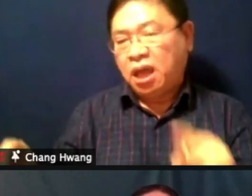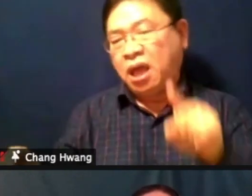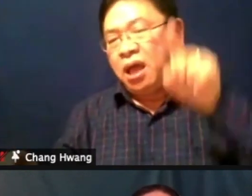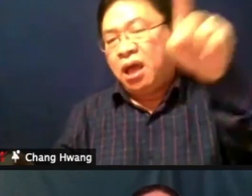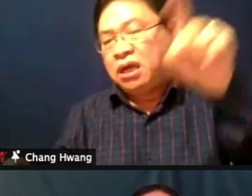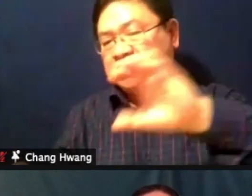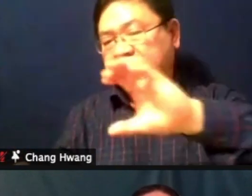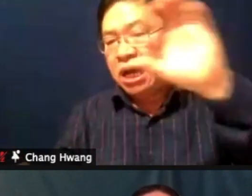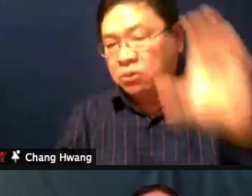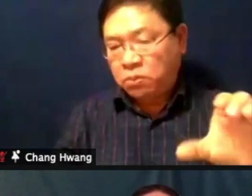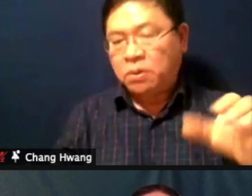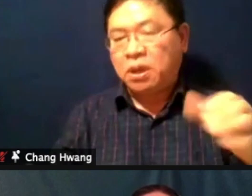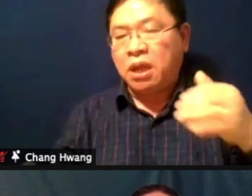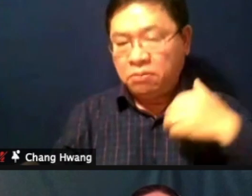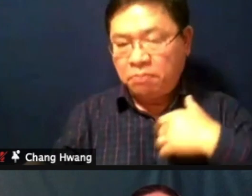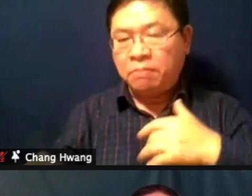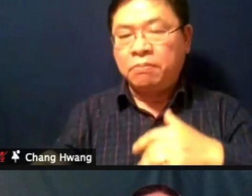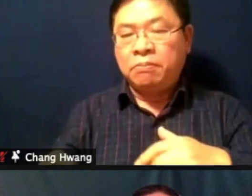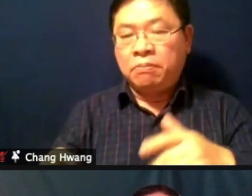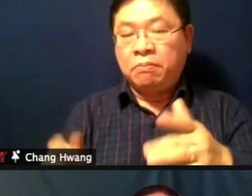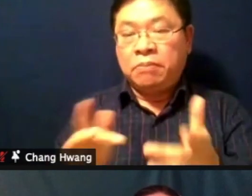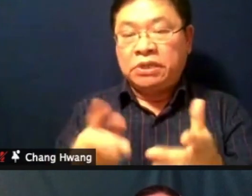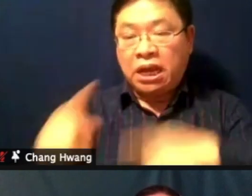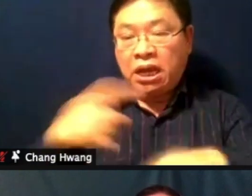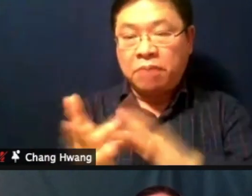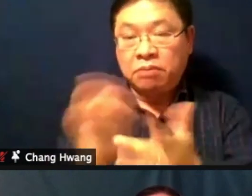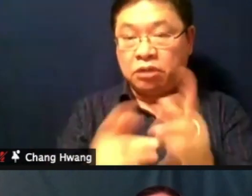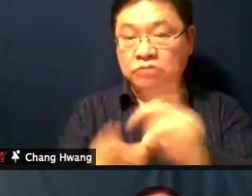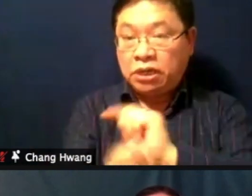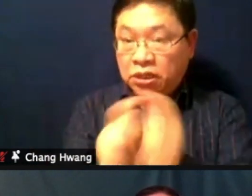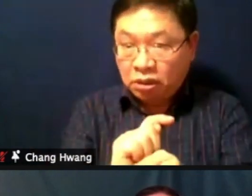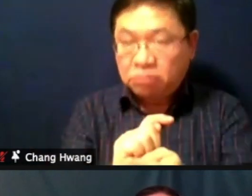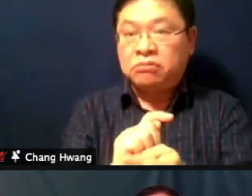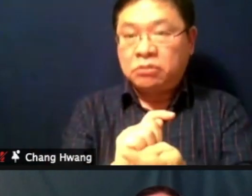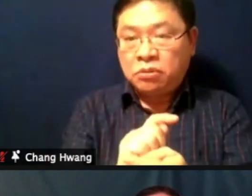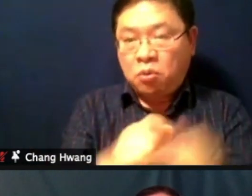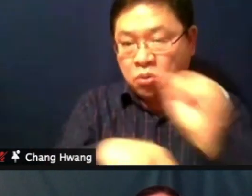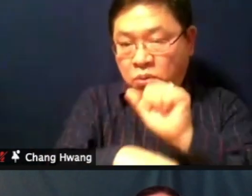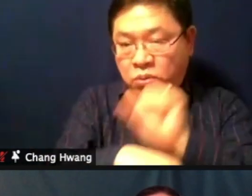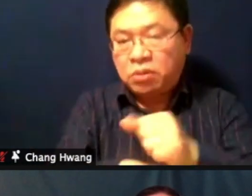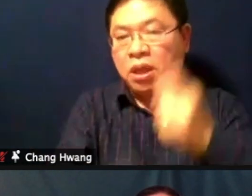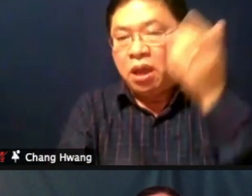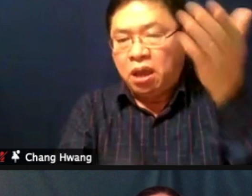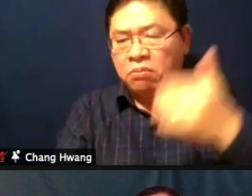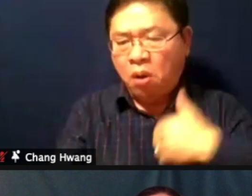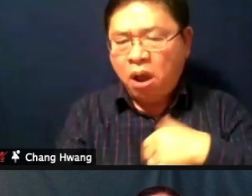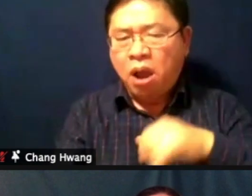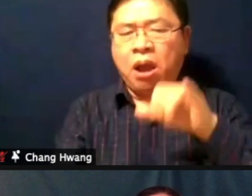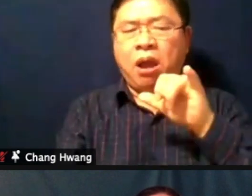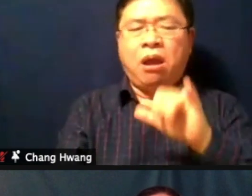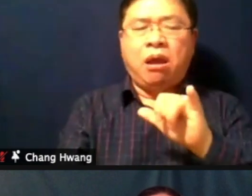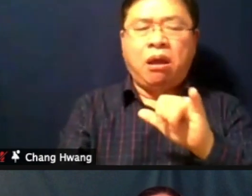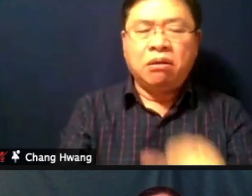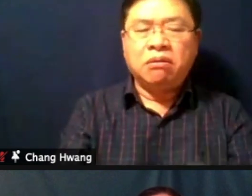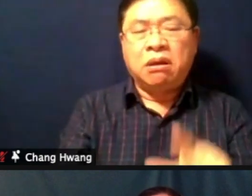And they said that a lot of their work didn't happen physically in their building, but also in Texas, also in Chicago. A lot of that American